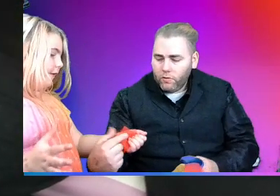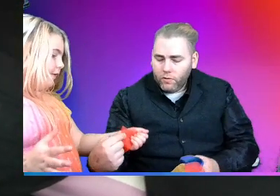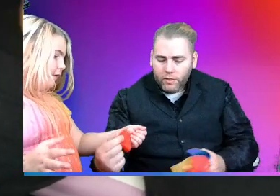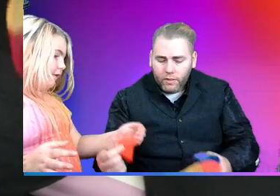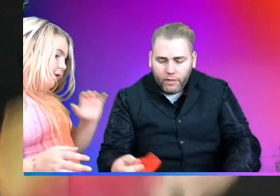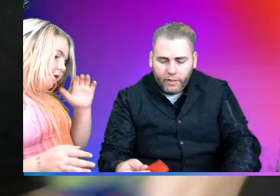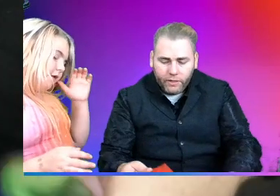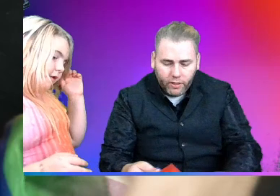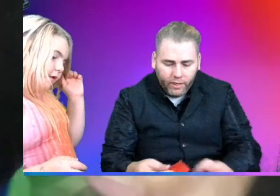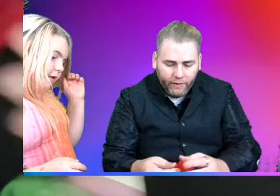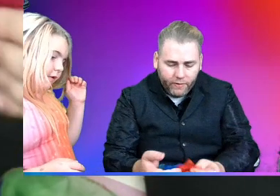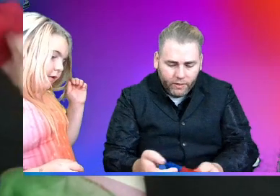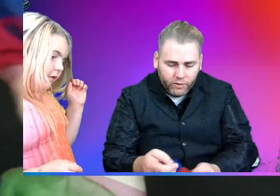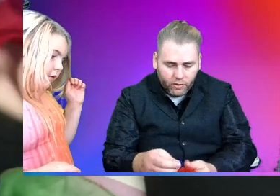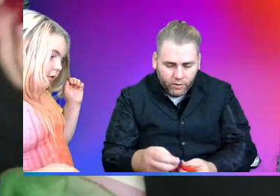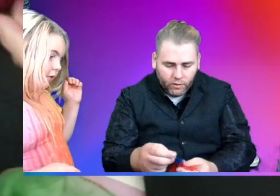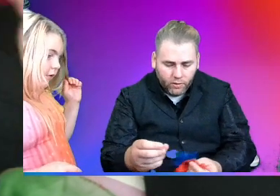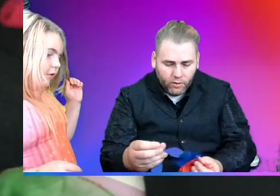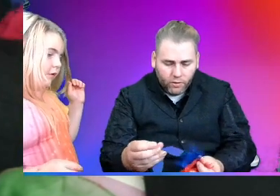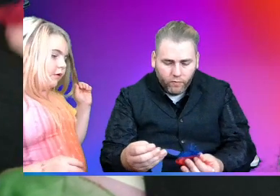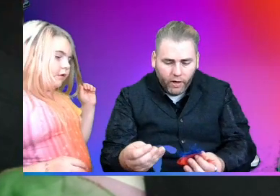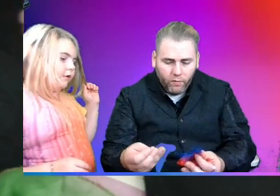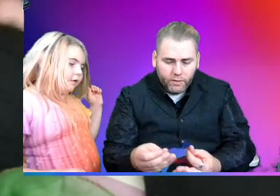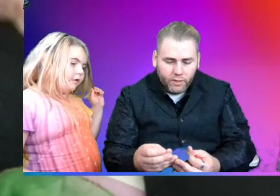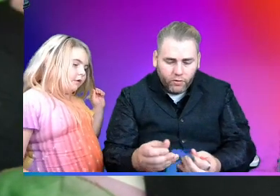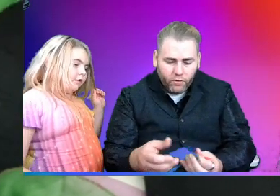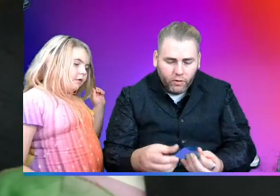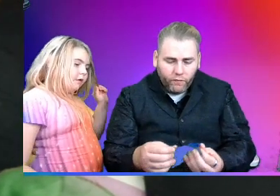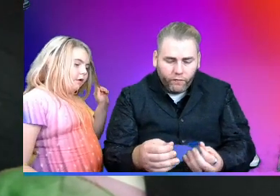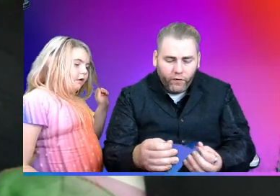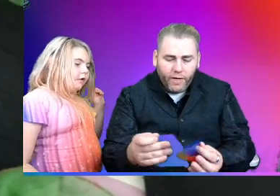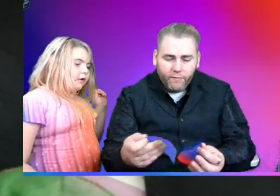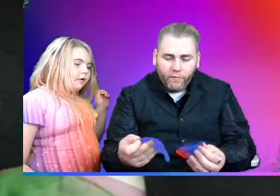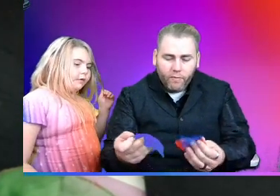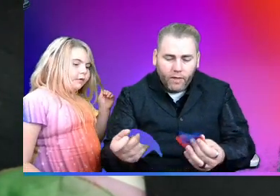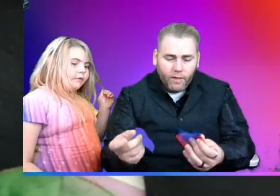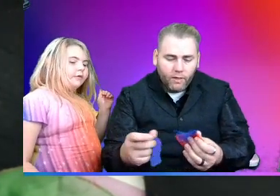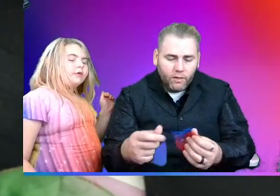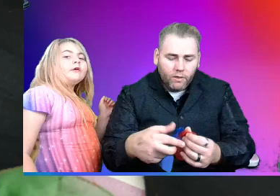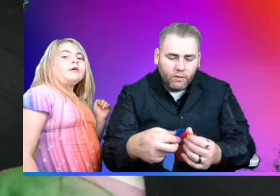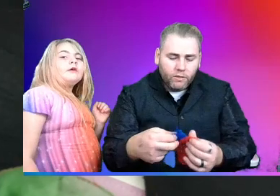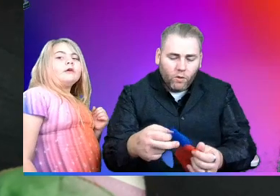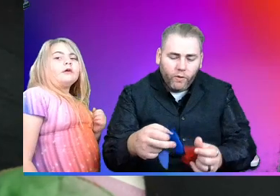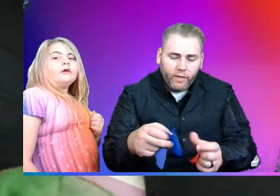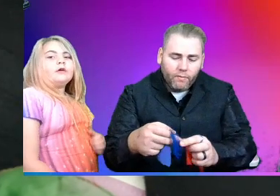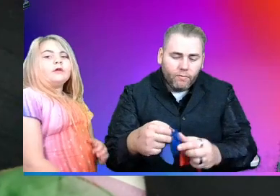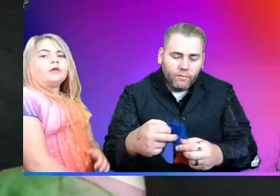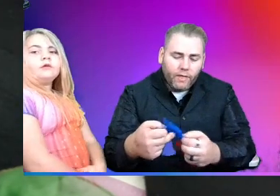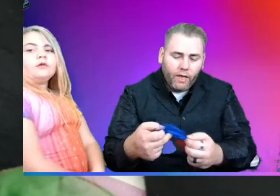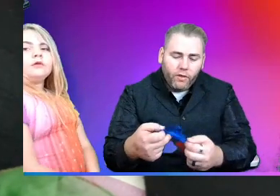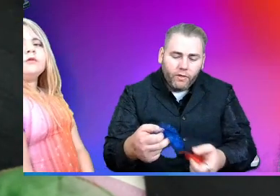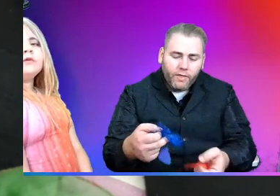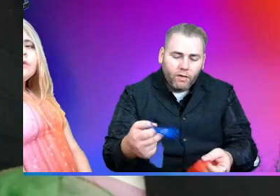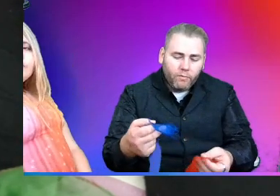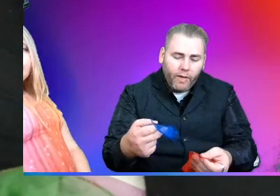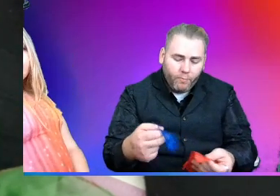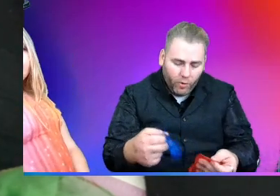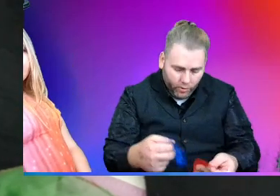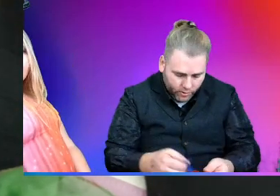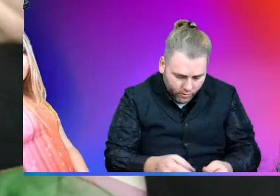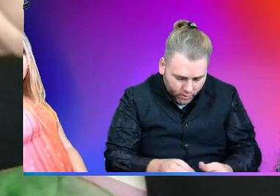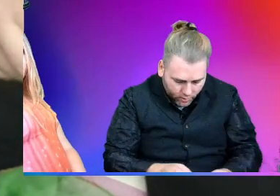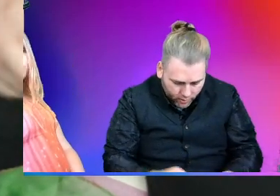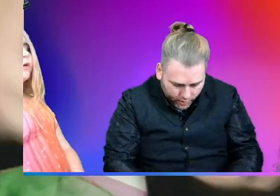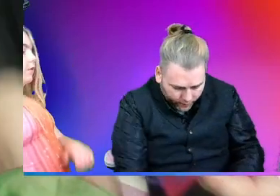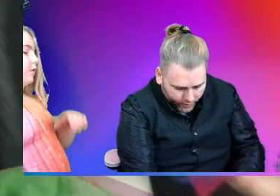so initially, if these are the right ones here, they're a little frayed from sewing them together and taking them back